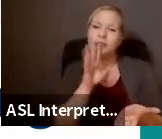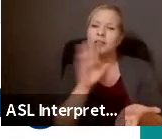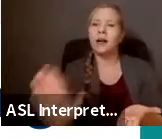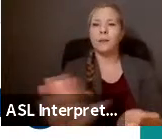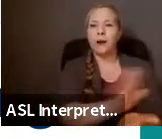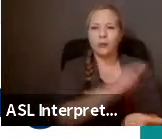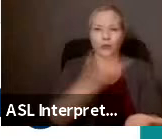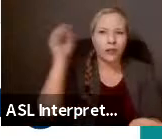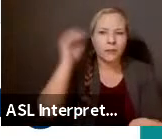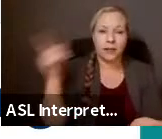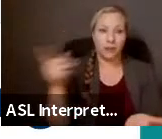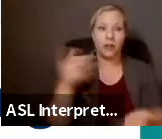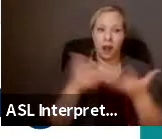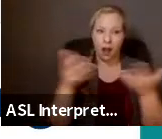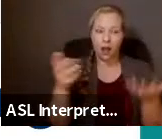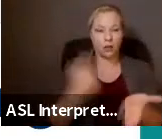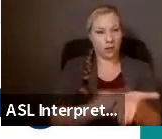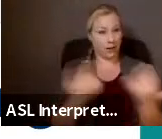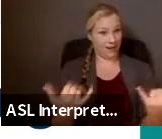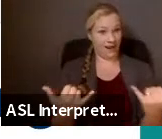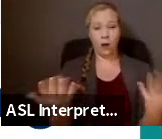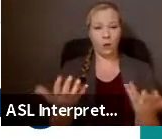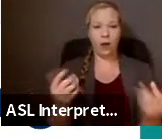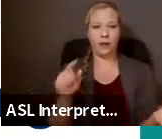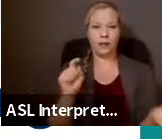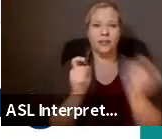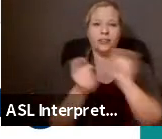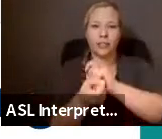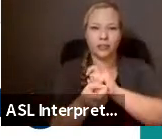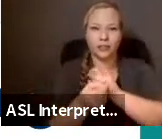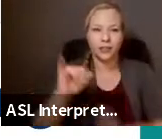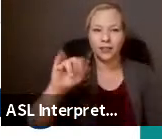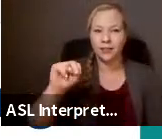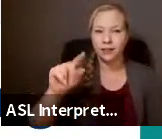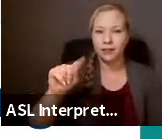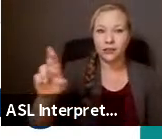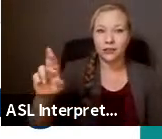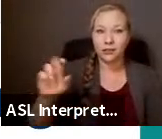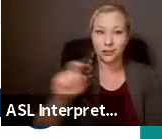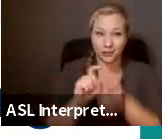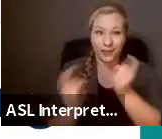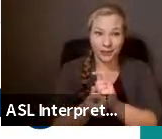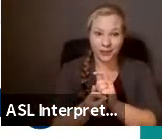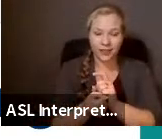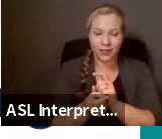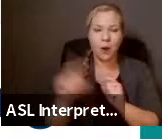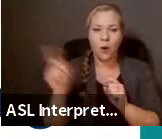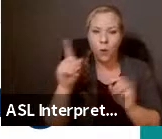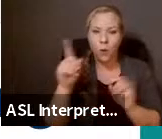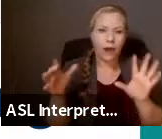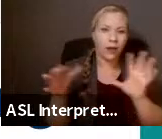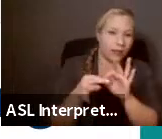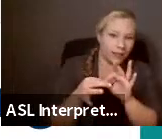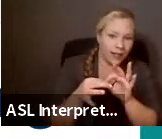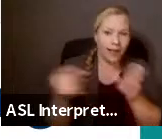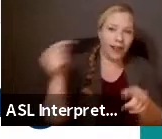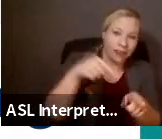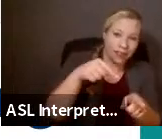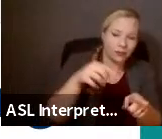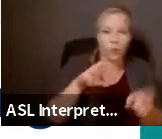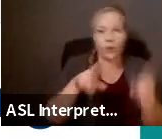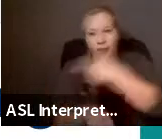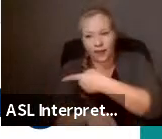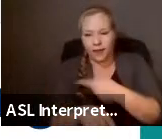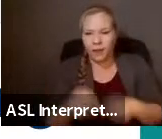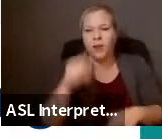the interchange configuration. And so, you know, at that this is kind of why I was saying at the beginning, like, don't get too lost in the